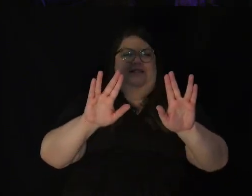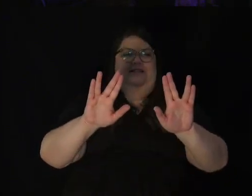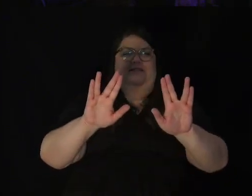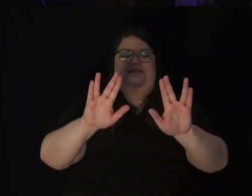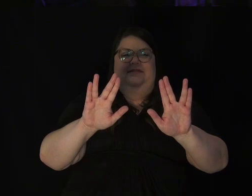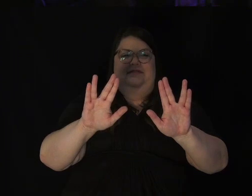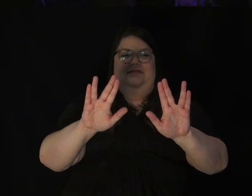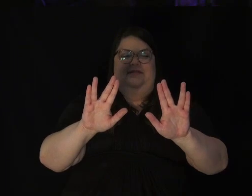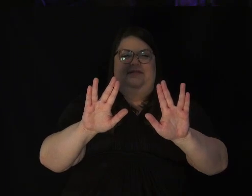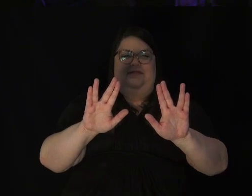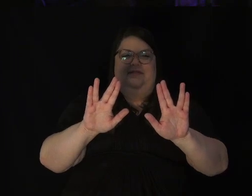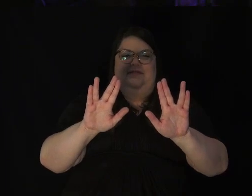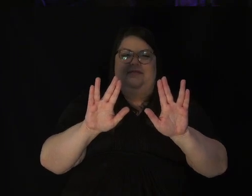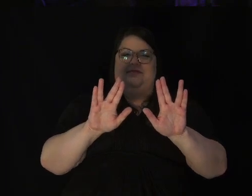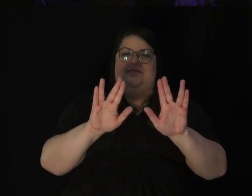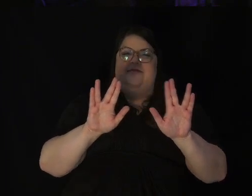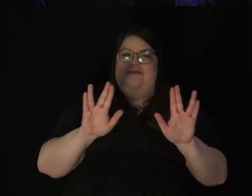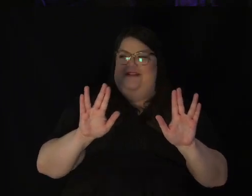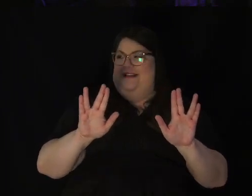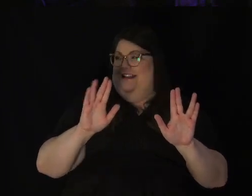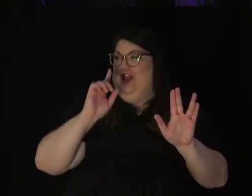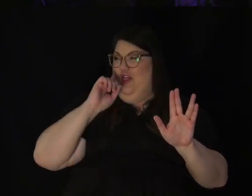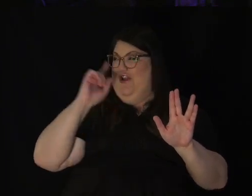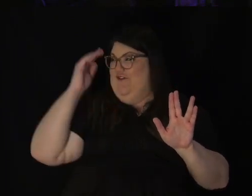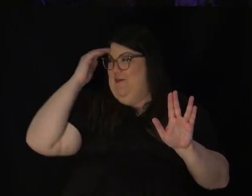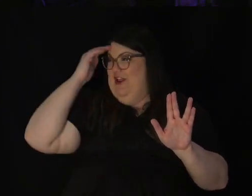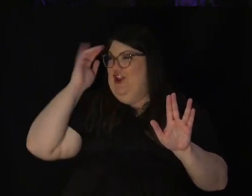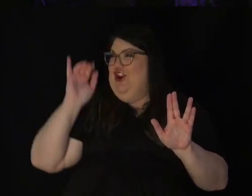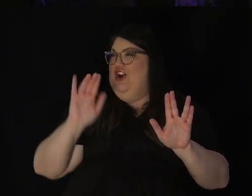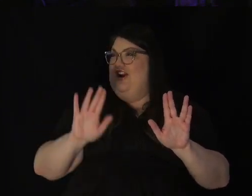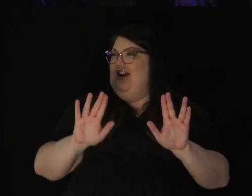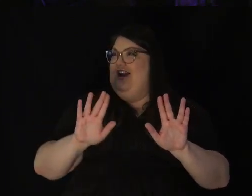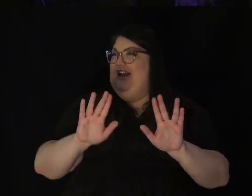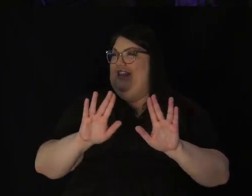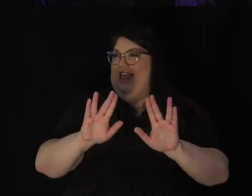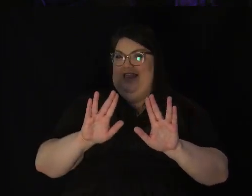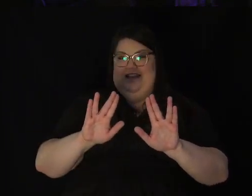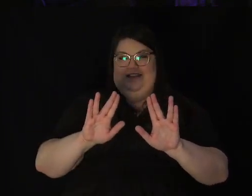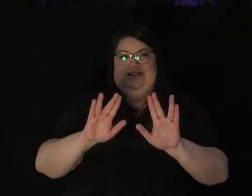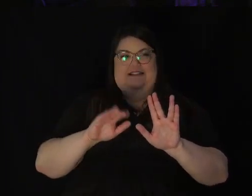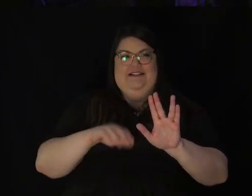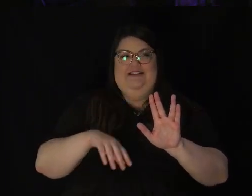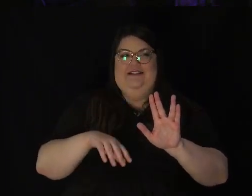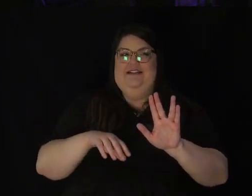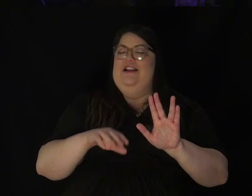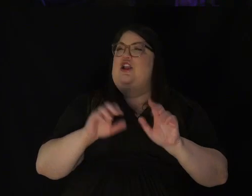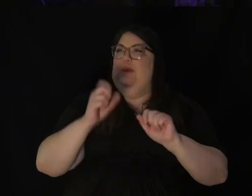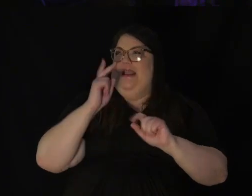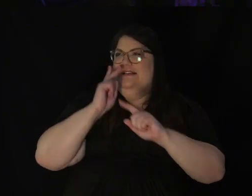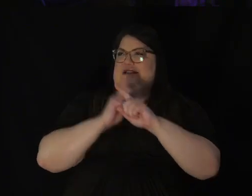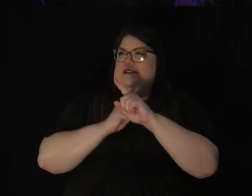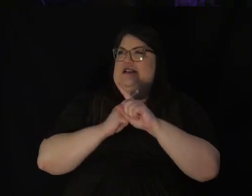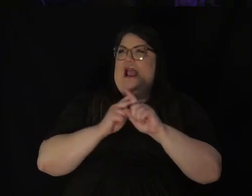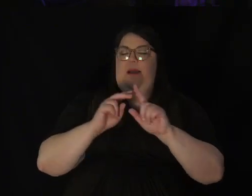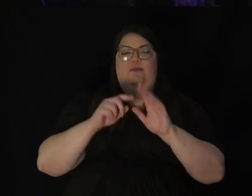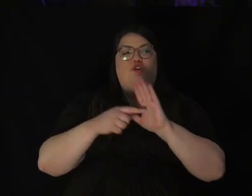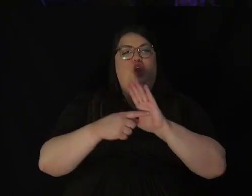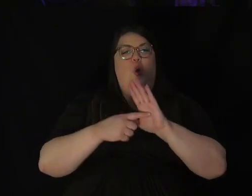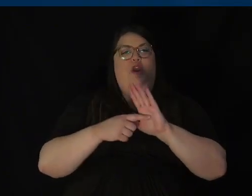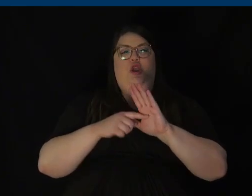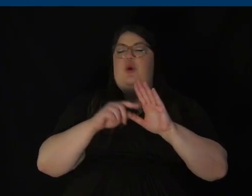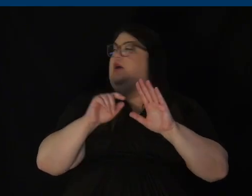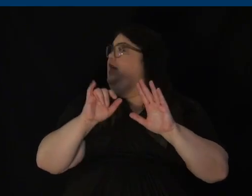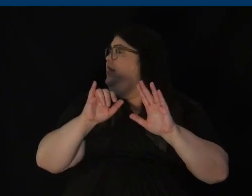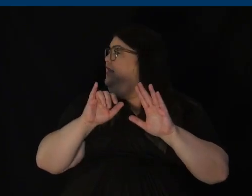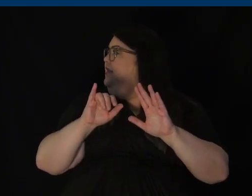I can't keep those two together quite as well. But they would hold their hands up like this. You can see, I'm showing you this